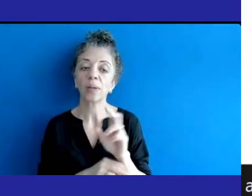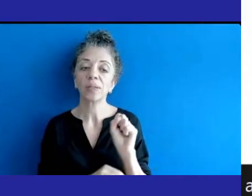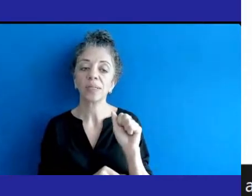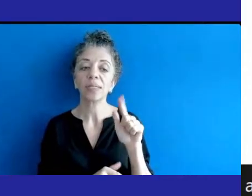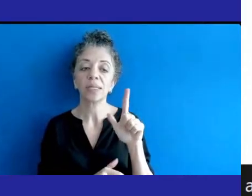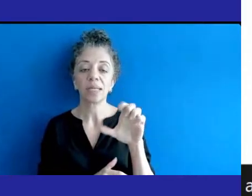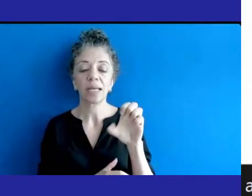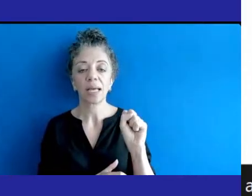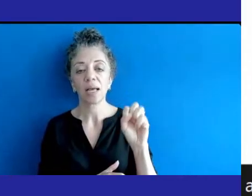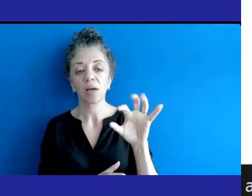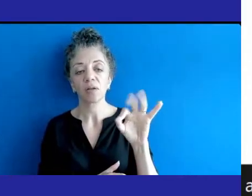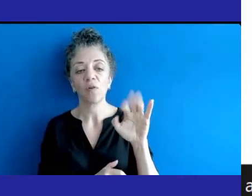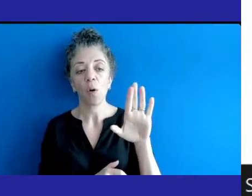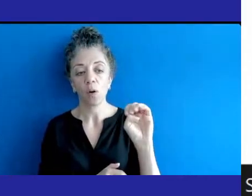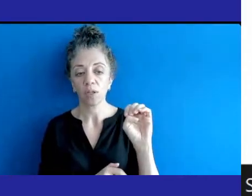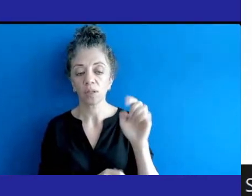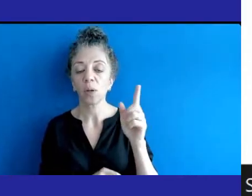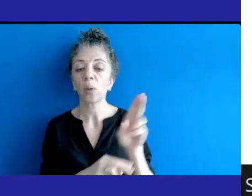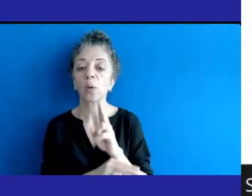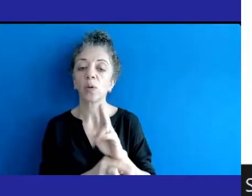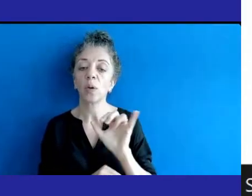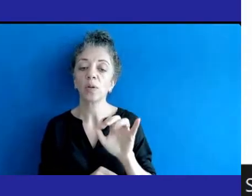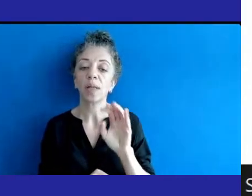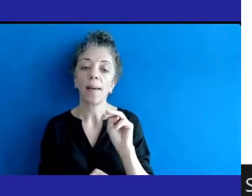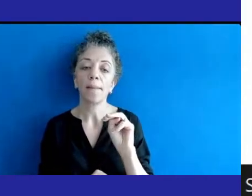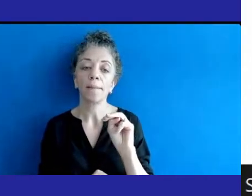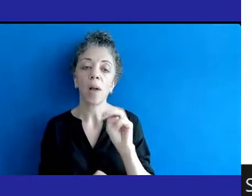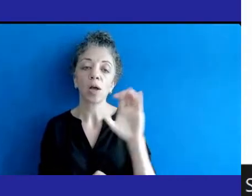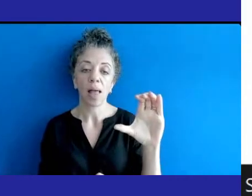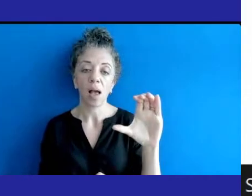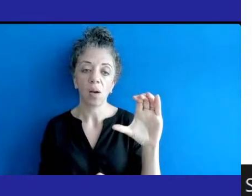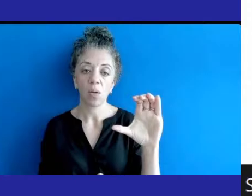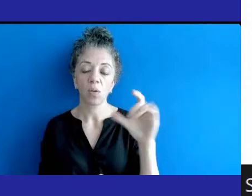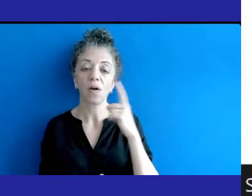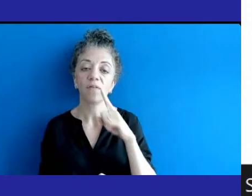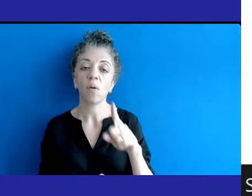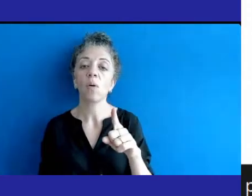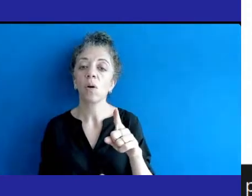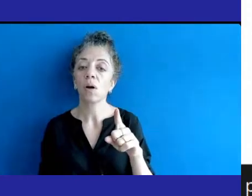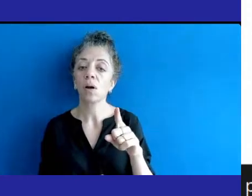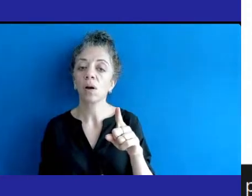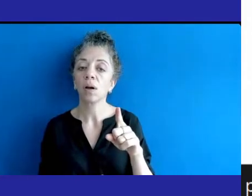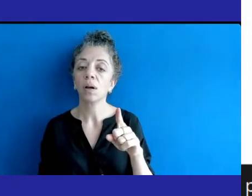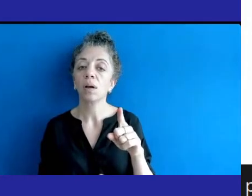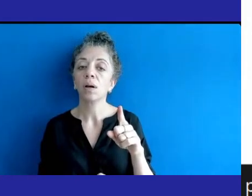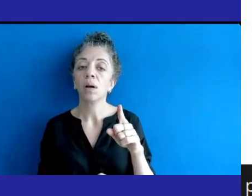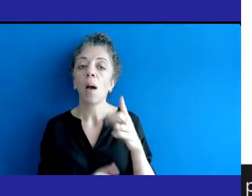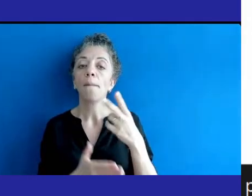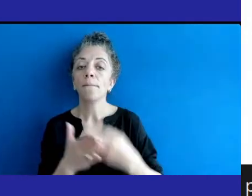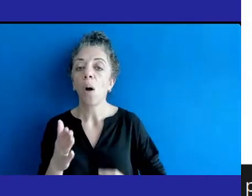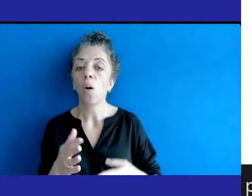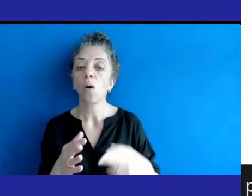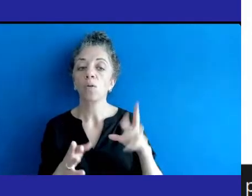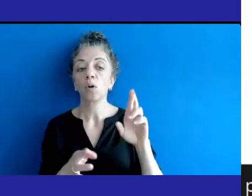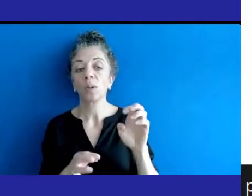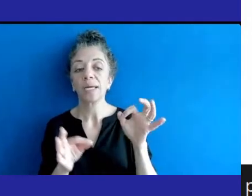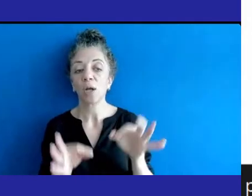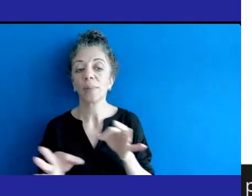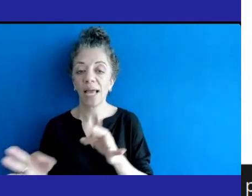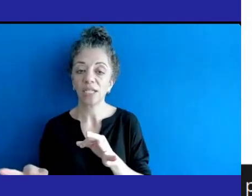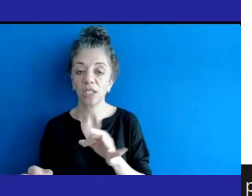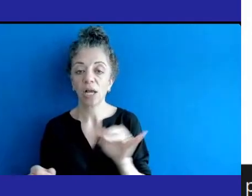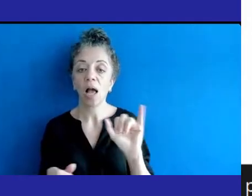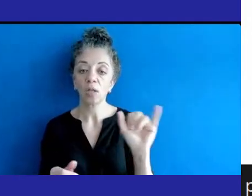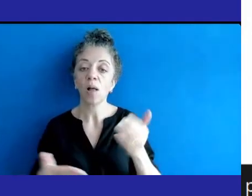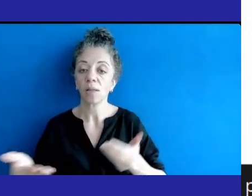to personalize outbound messages both on redeterminations as well as on onboarding. And this